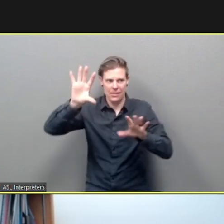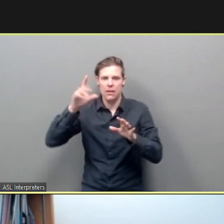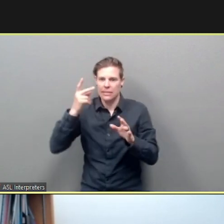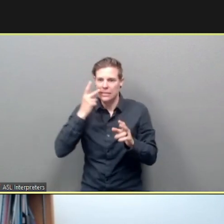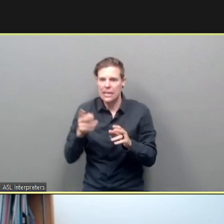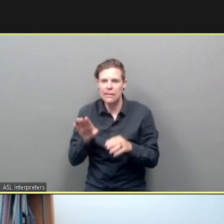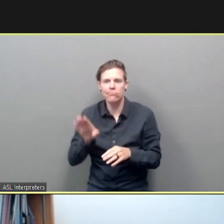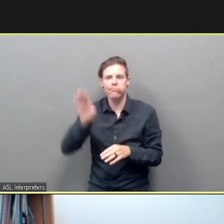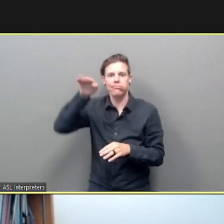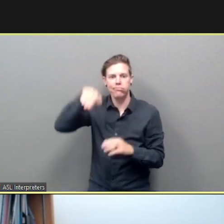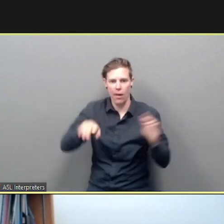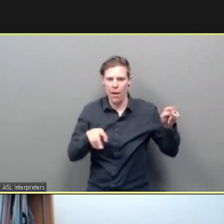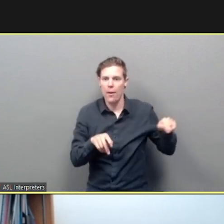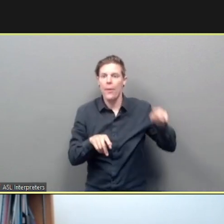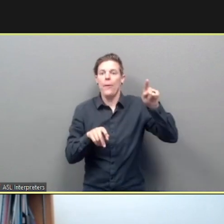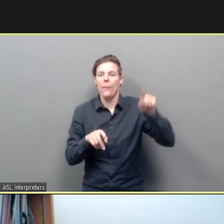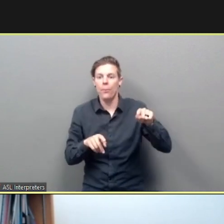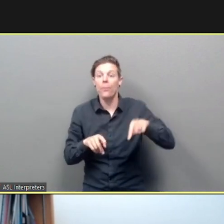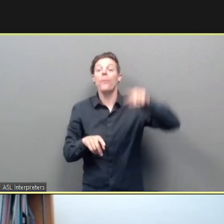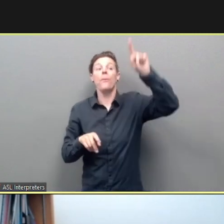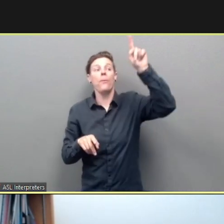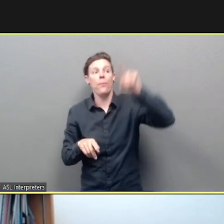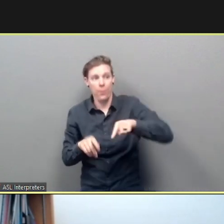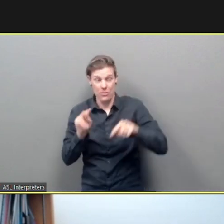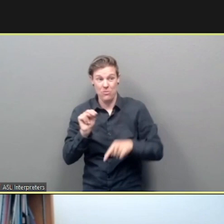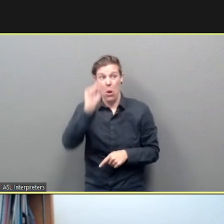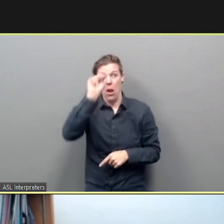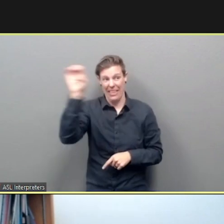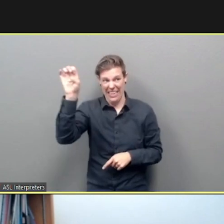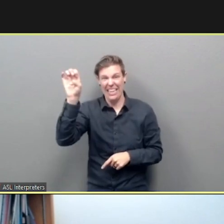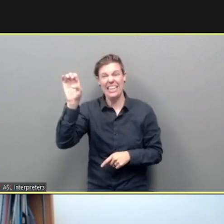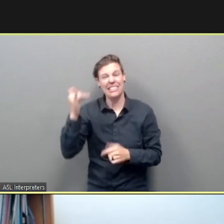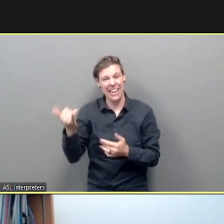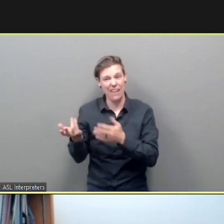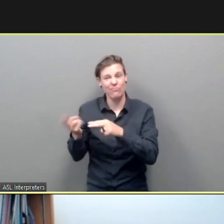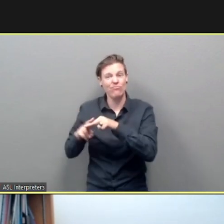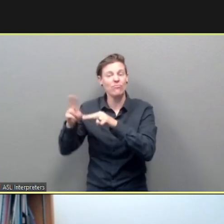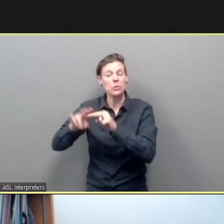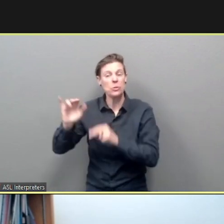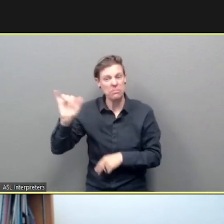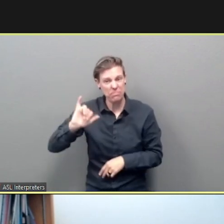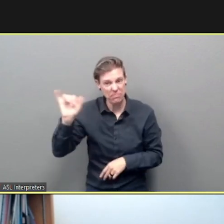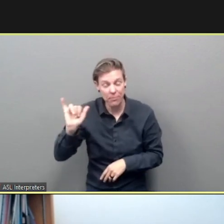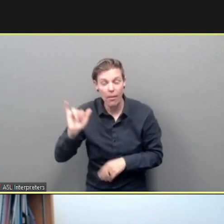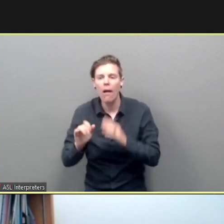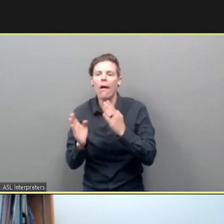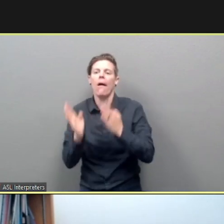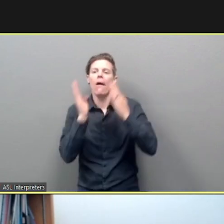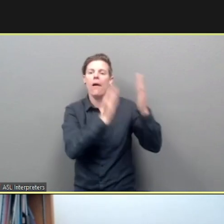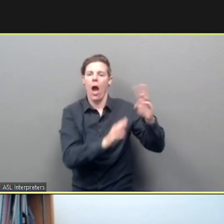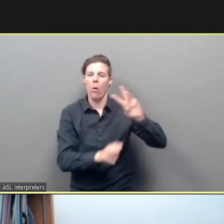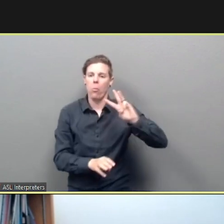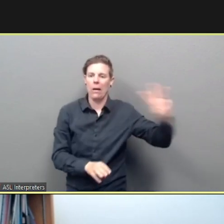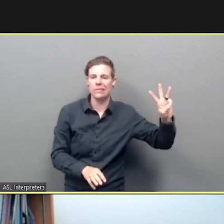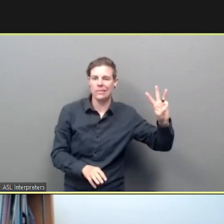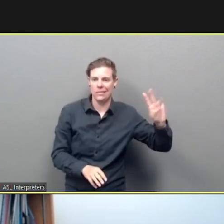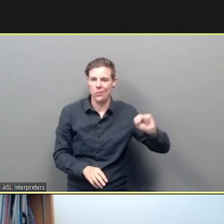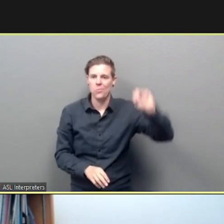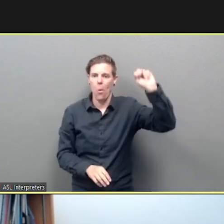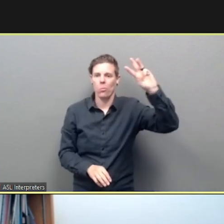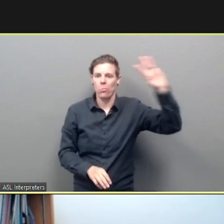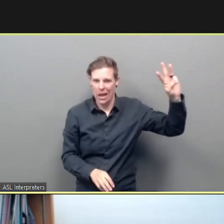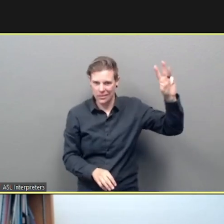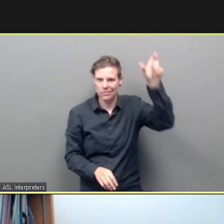see the Northeast region is also trending upward. Next slide. And this is the Northwest